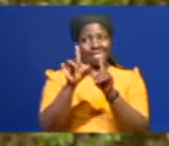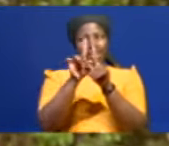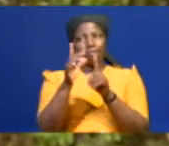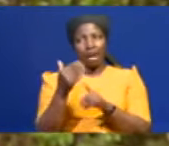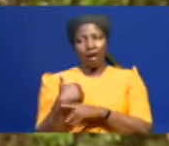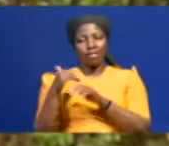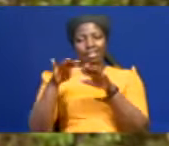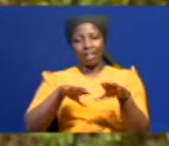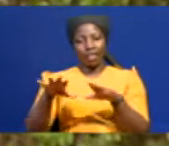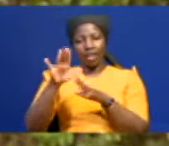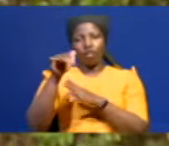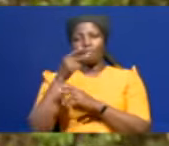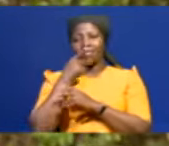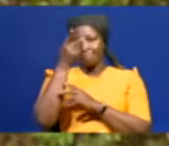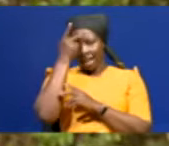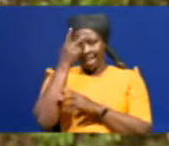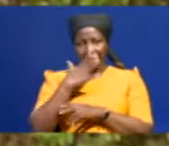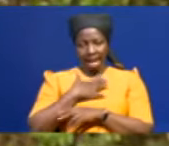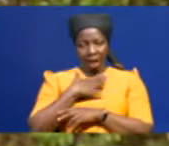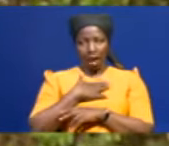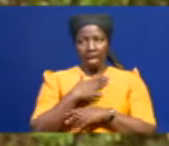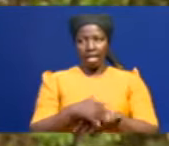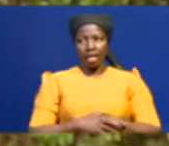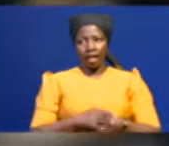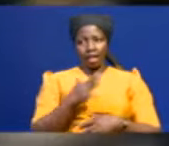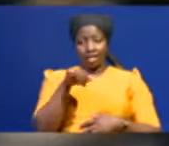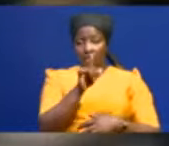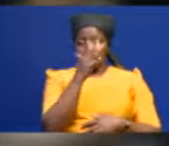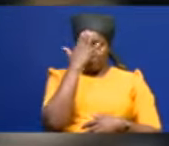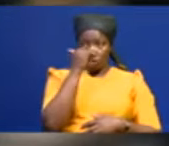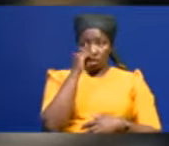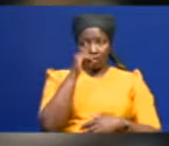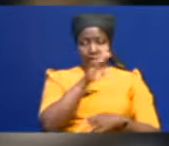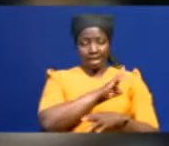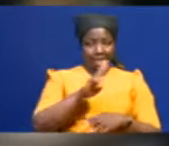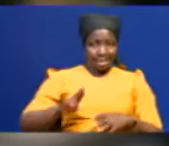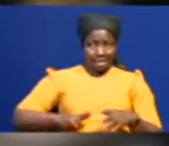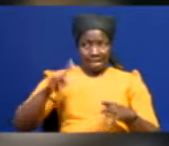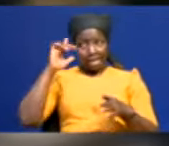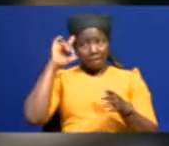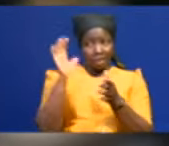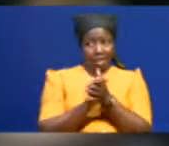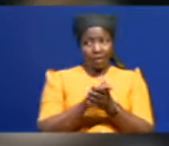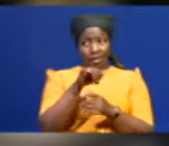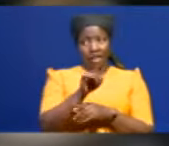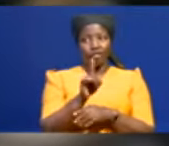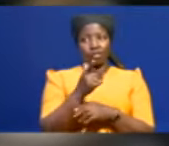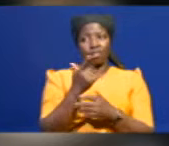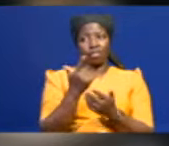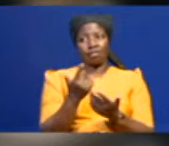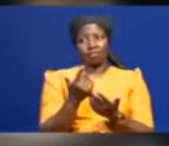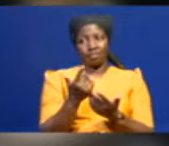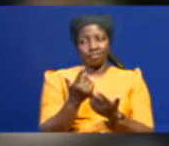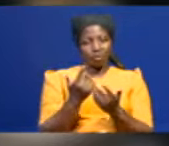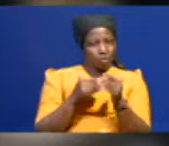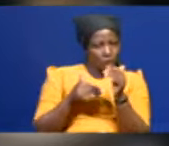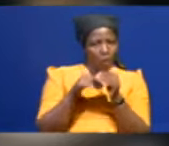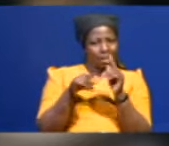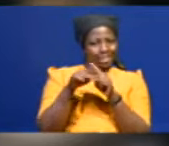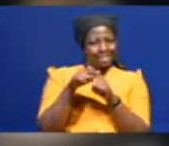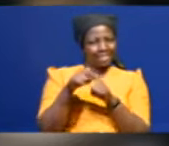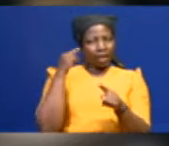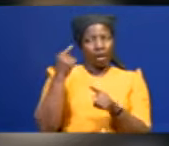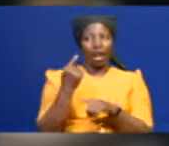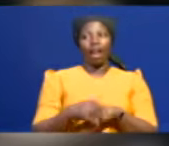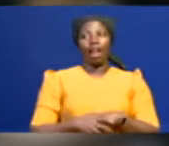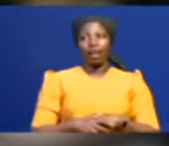parents. So him, because of his religious belief, he was ostracized and to the point of being killed. Our